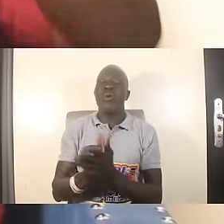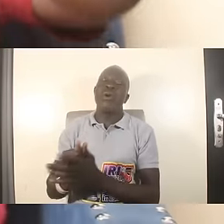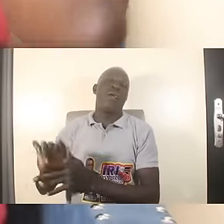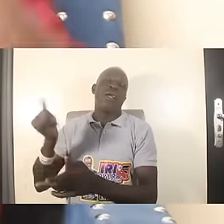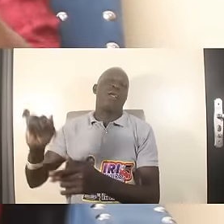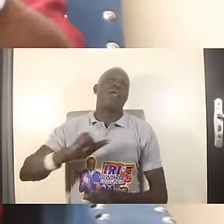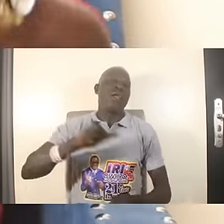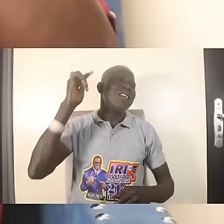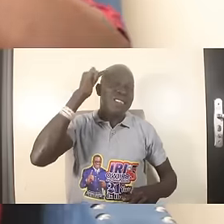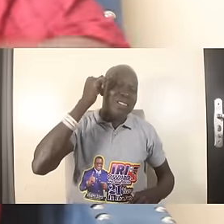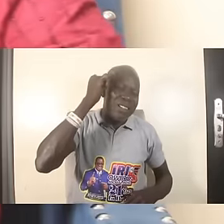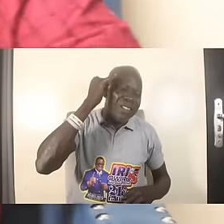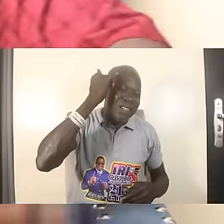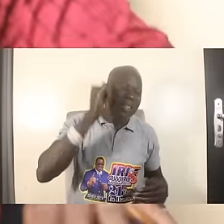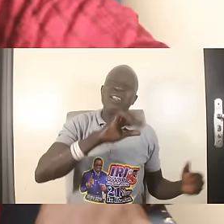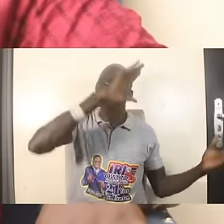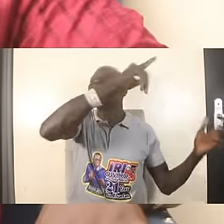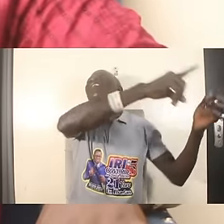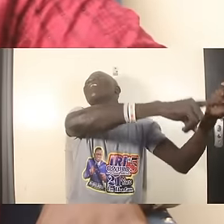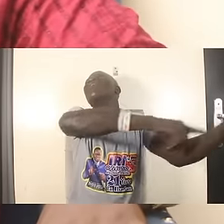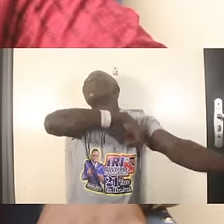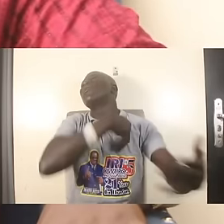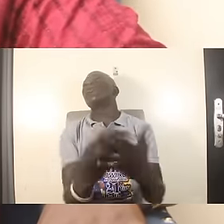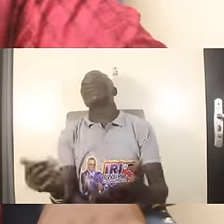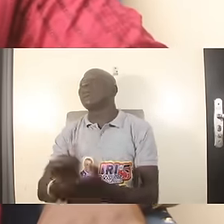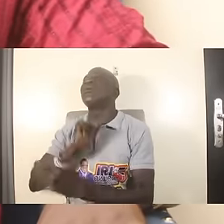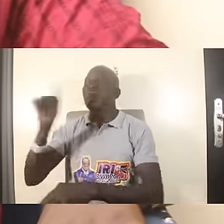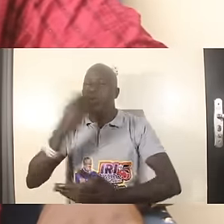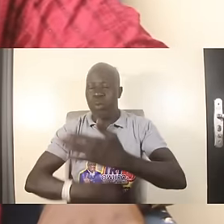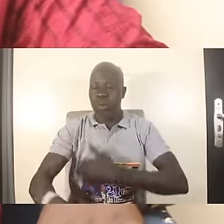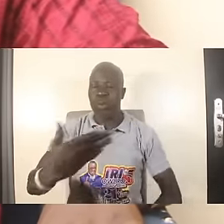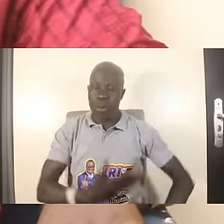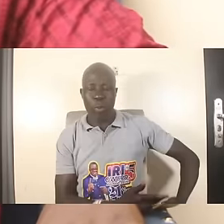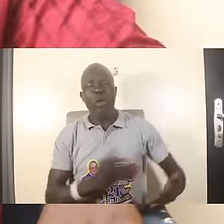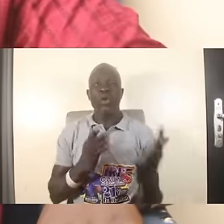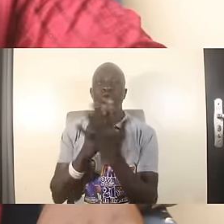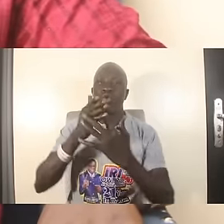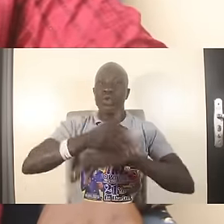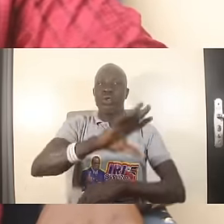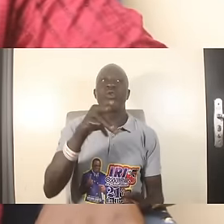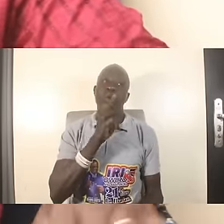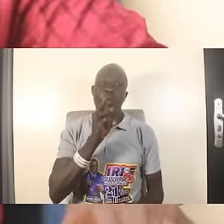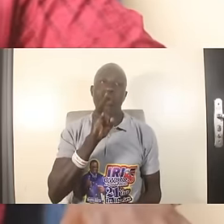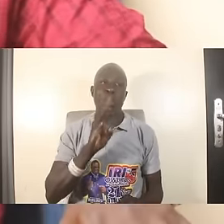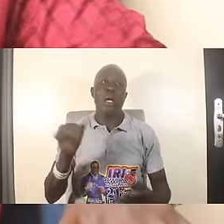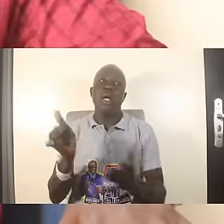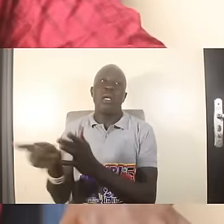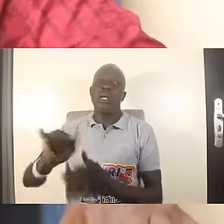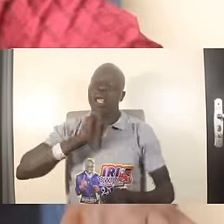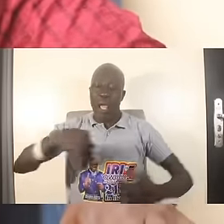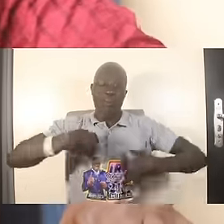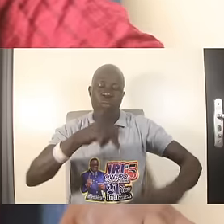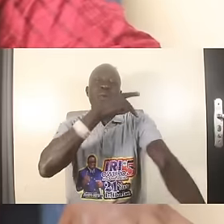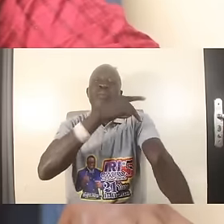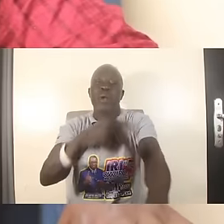Won ro pe awon ti pe ju ja won ti bimo. They thought they waste time for them not to be delivered. Nipase omiye. Through this water. They